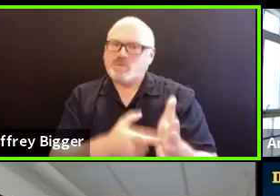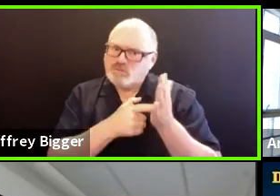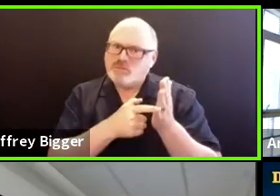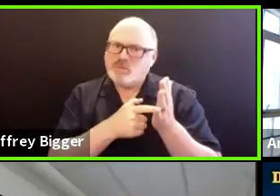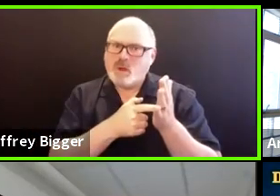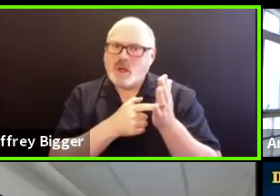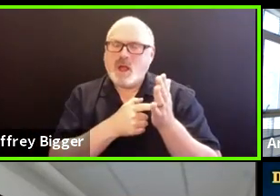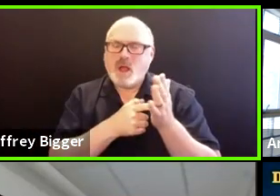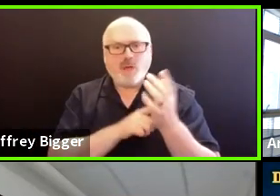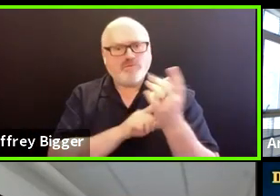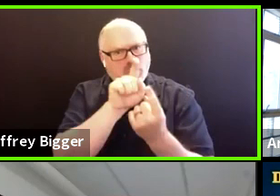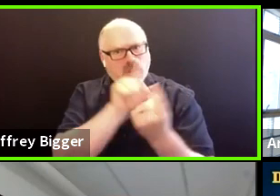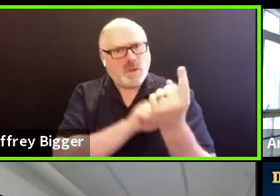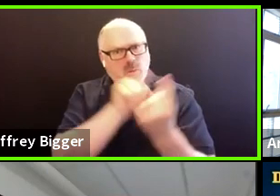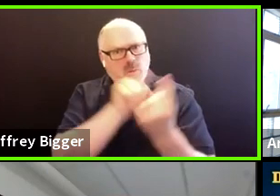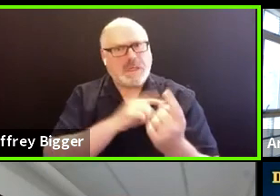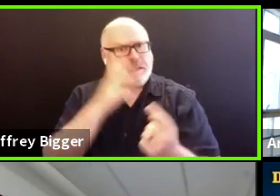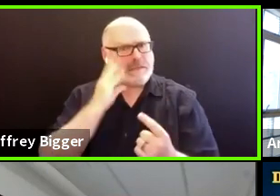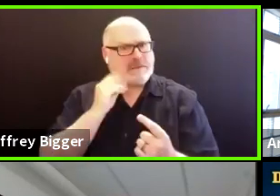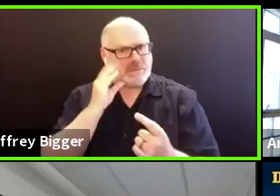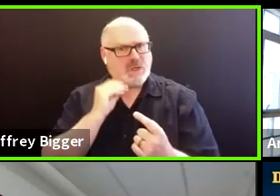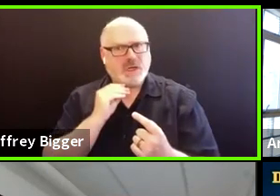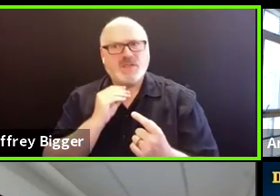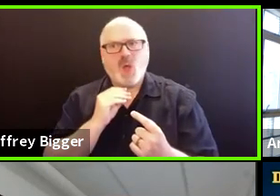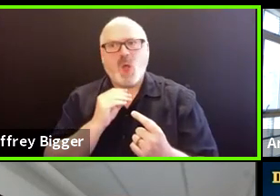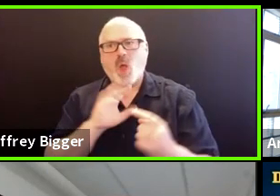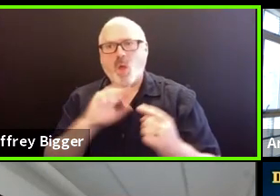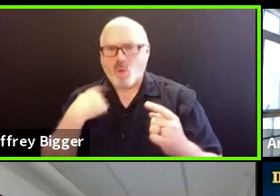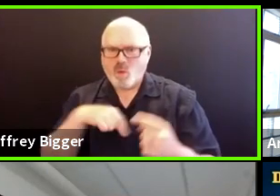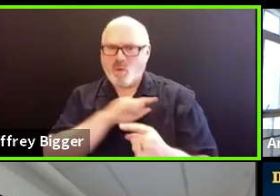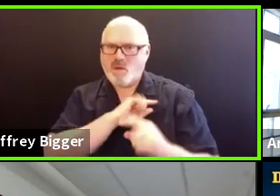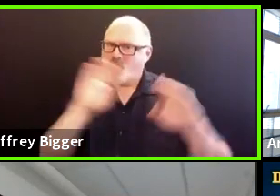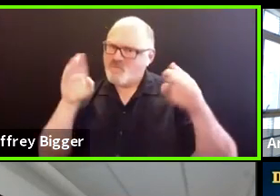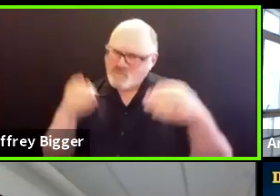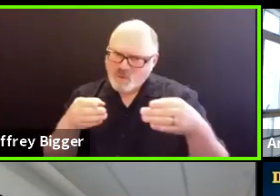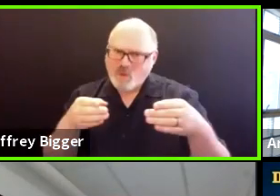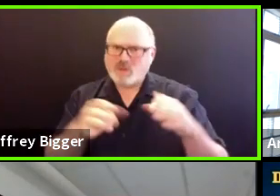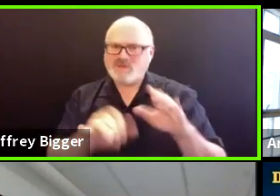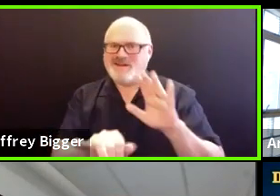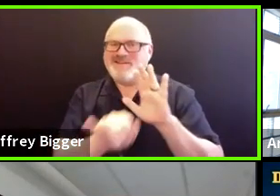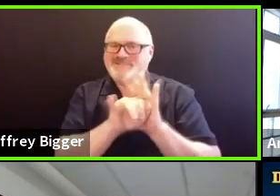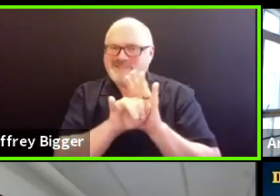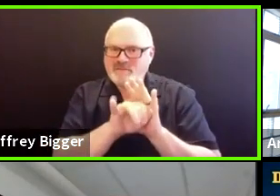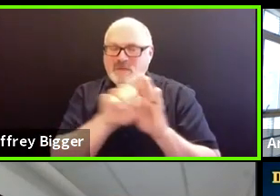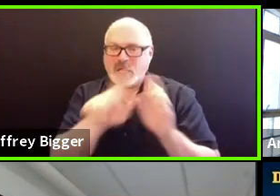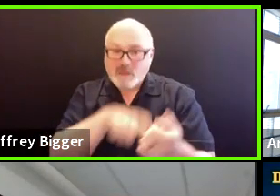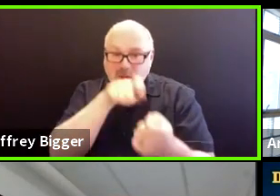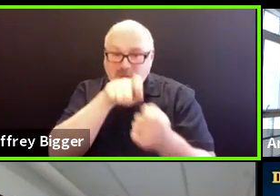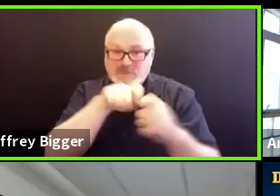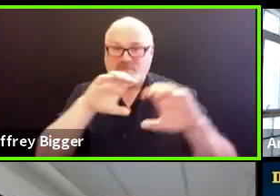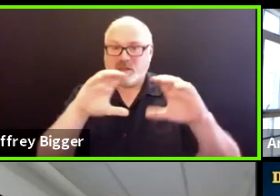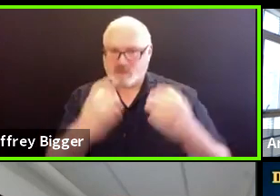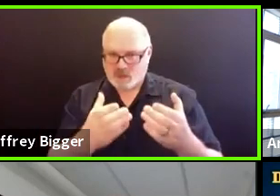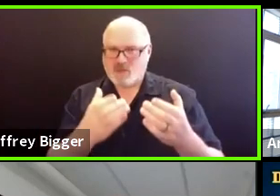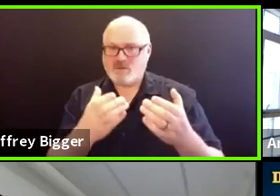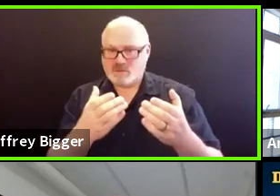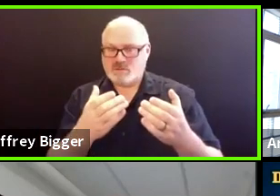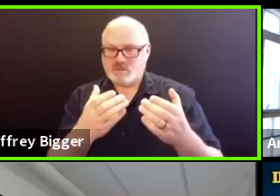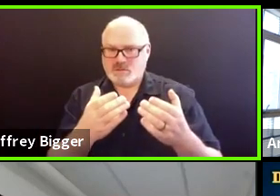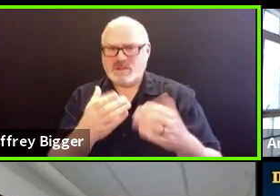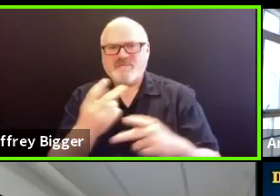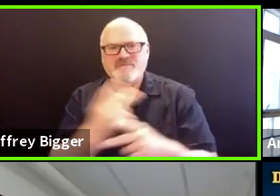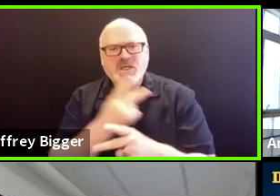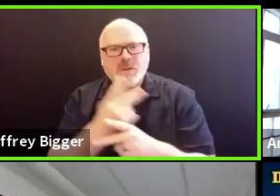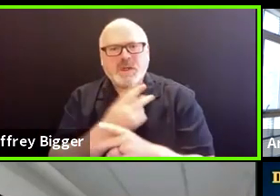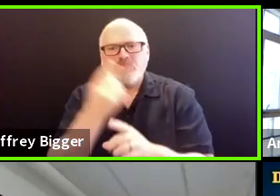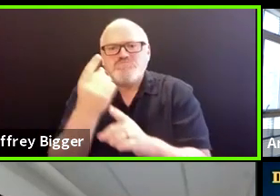a face-to-face experience. And so we have been focused on identifying those classes and finding the